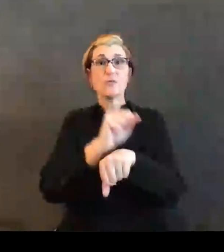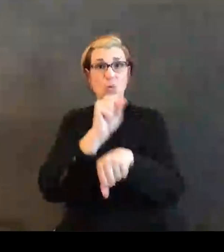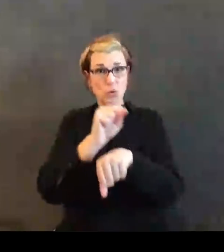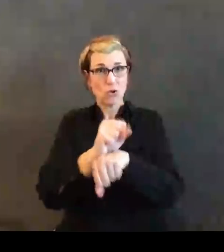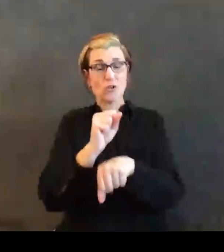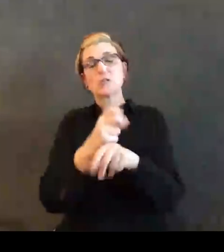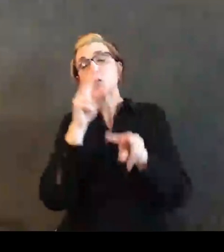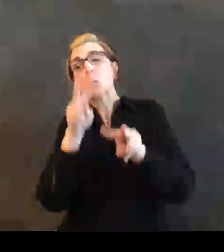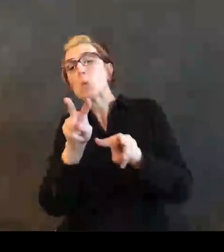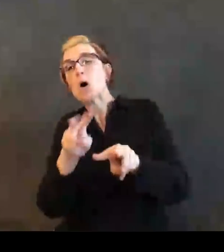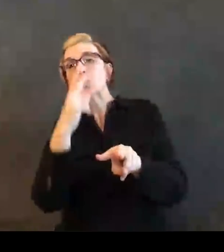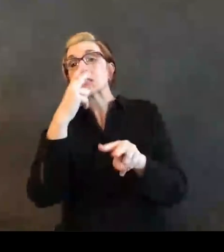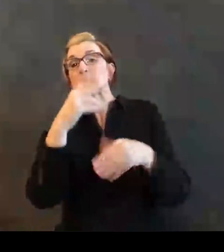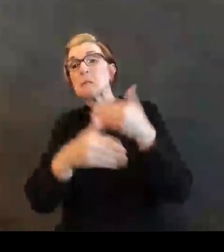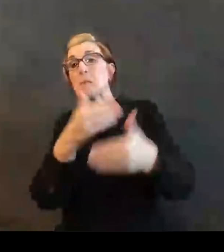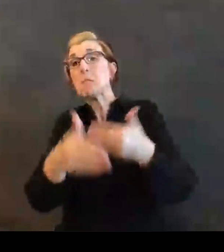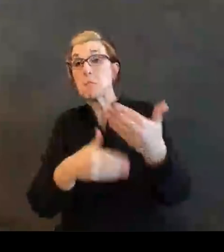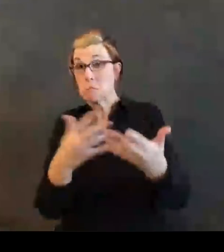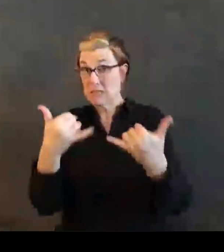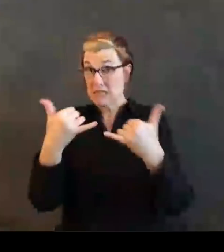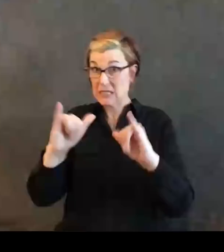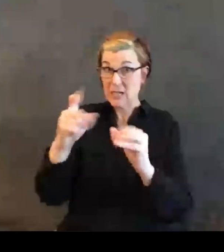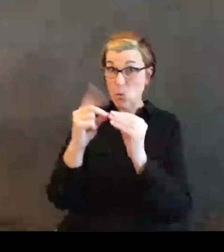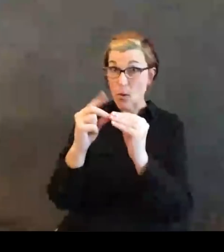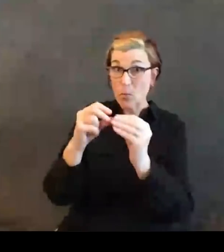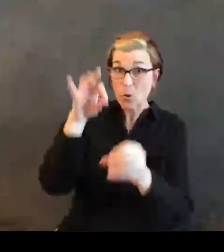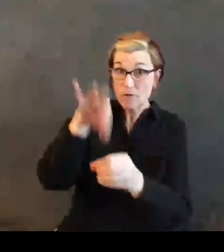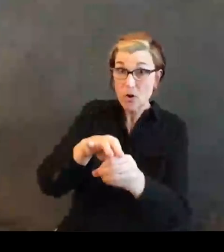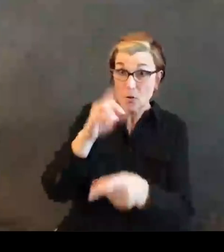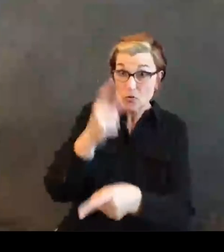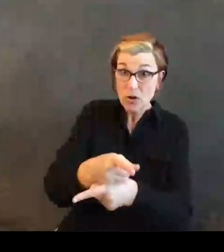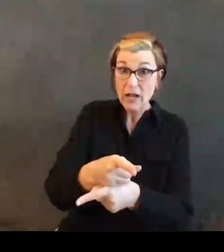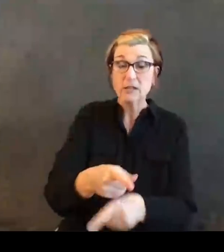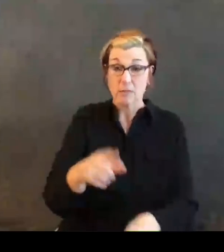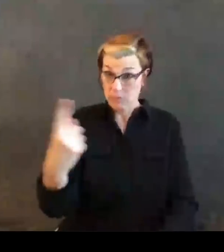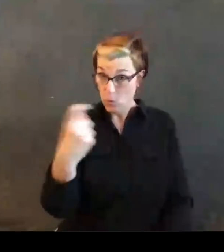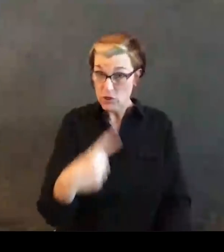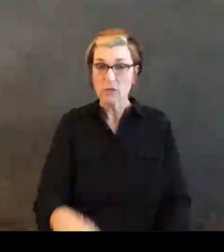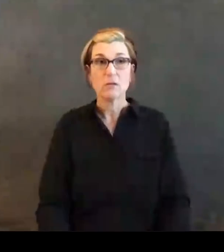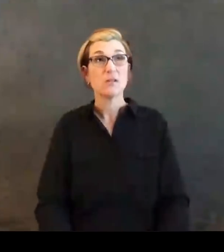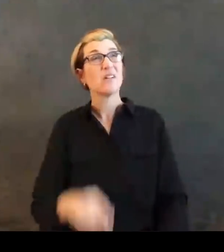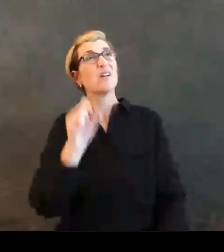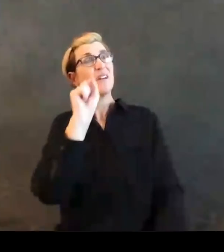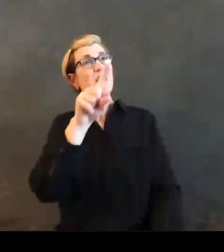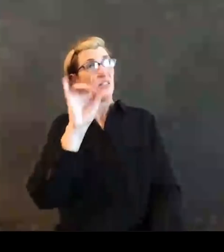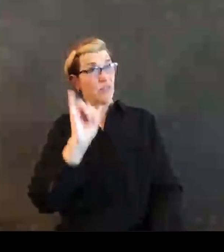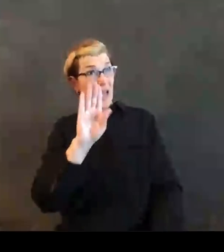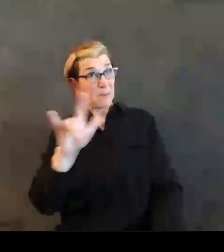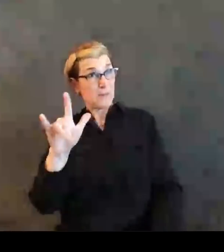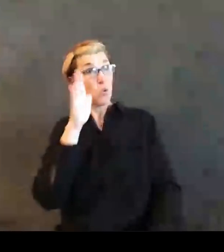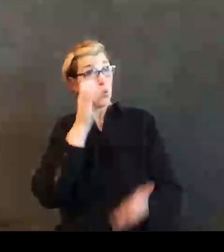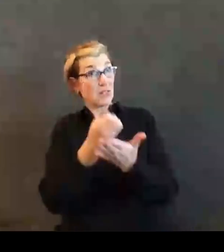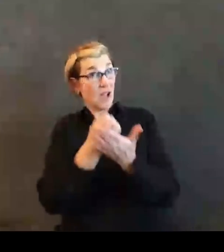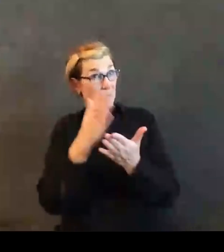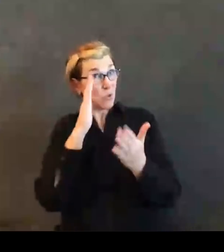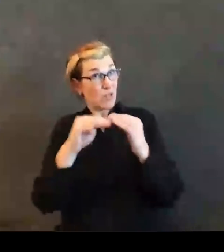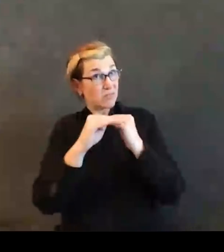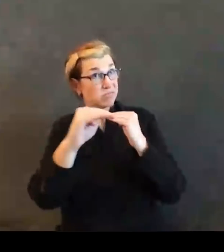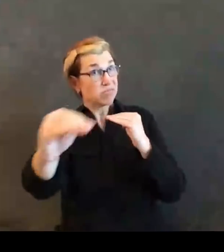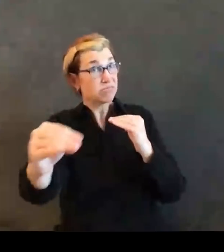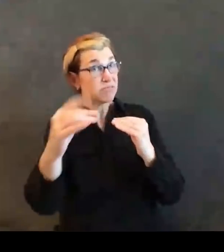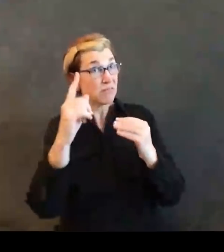still need a vote, Steve, don't we? Do you have a question? Yes. Do you think this bill will keep the economy afloat? Hopefully a long time. We'll